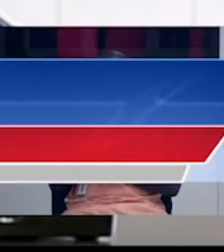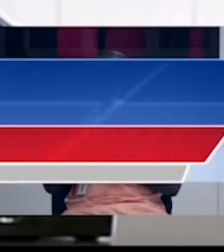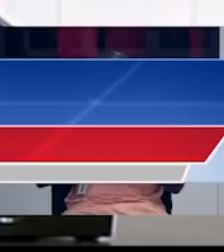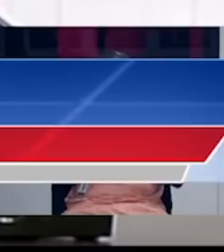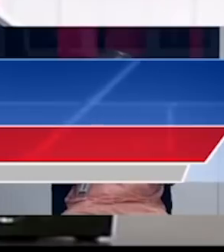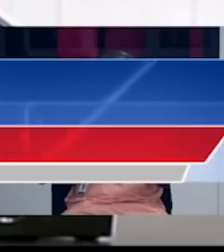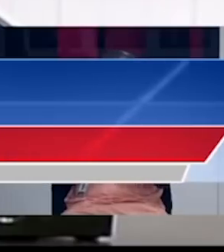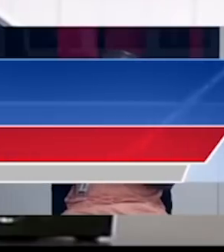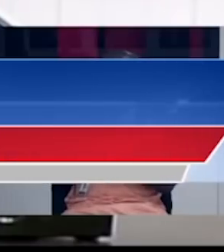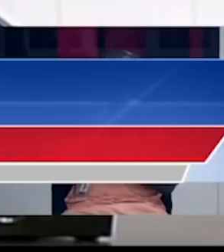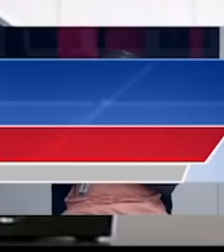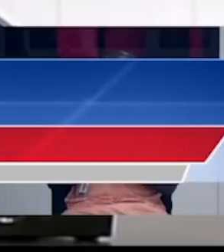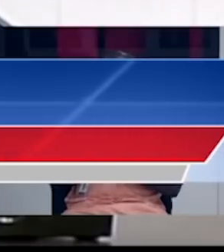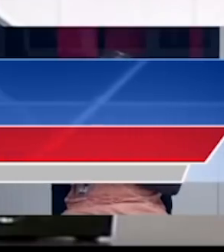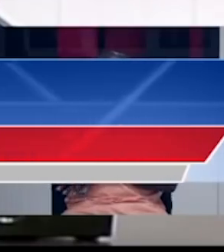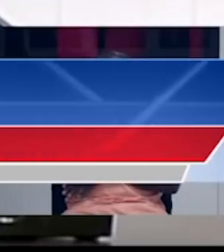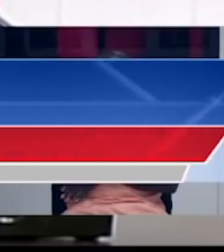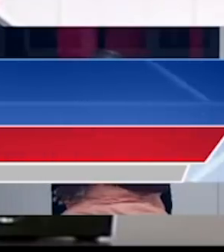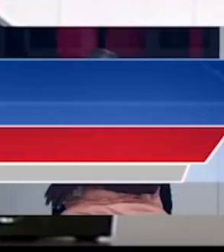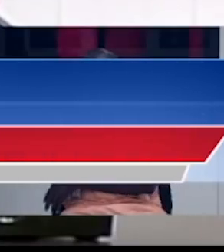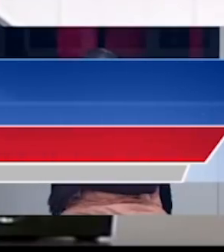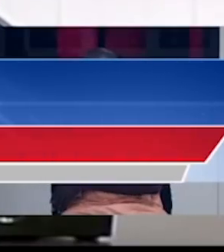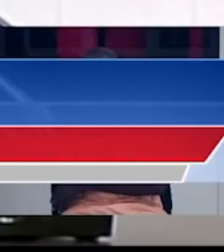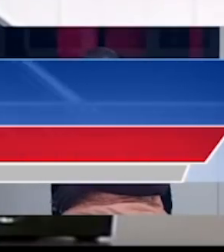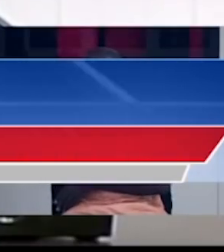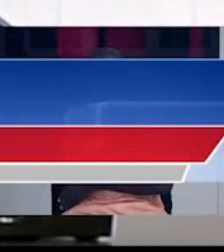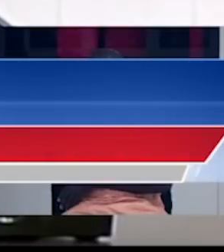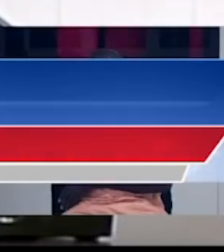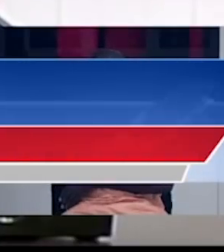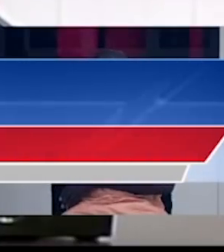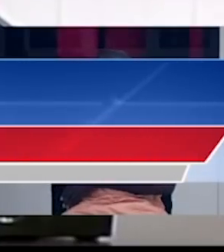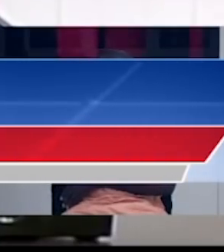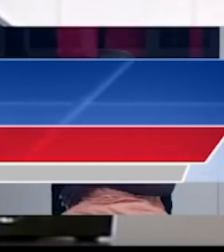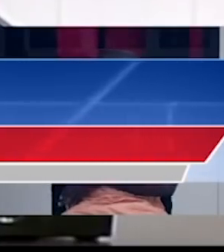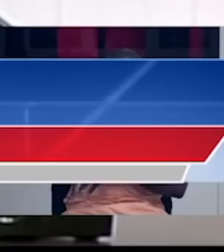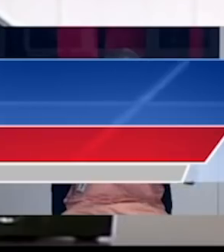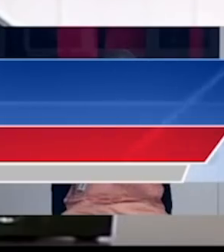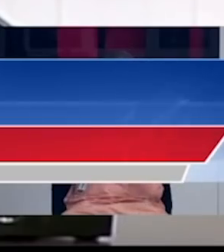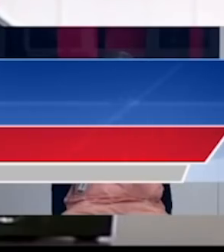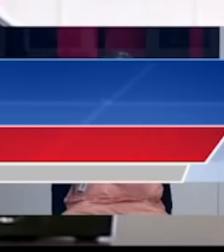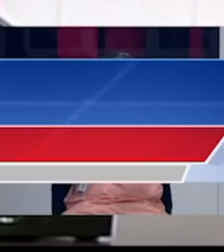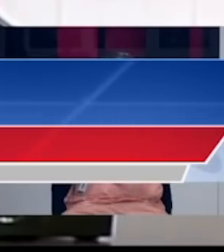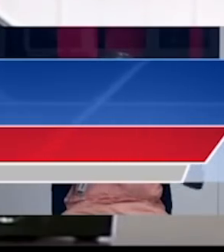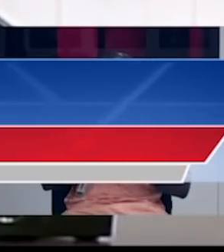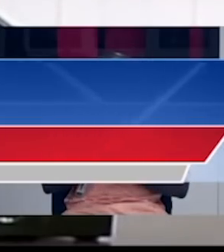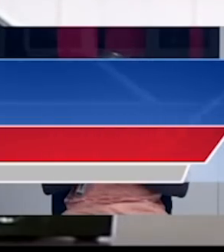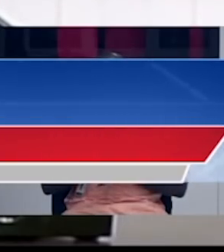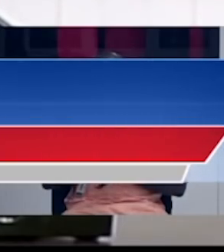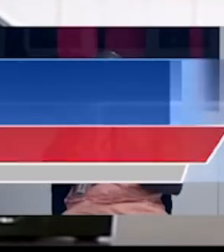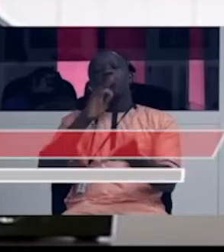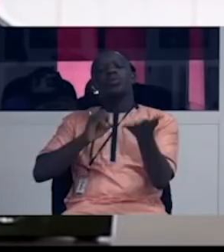given instructions not to allow patients to have those records. Who gave